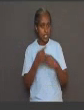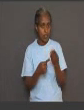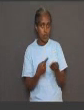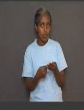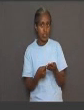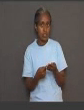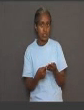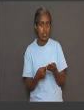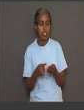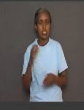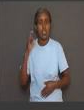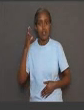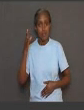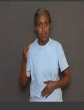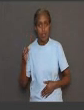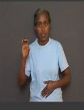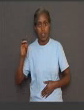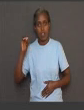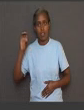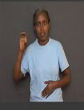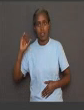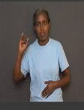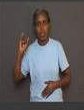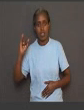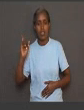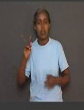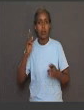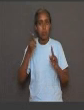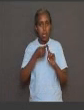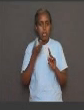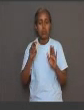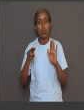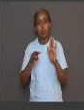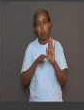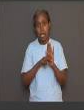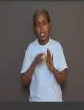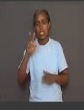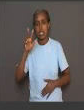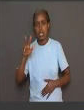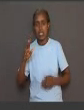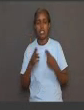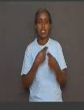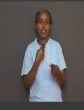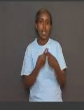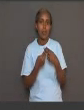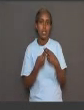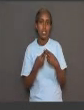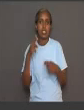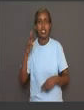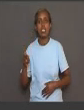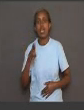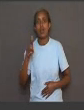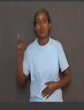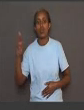Therefore, the foci are at plus or minus 3 times the